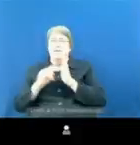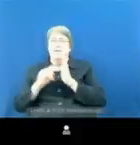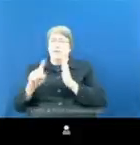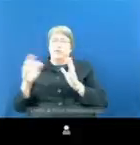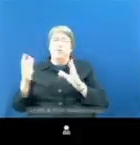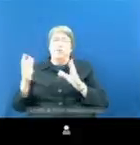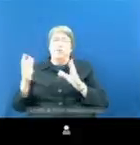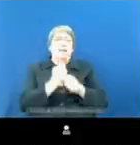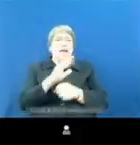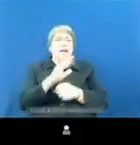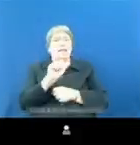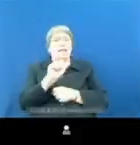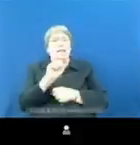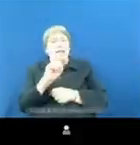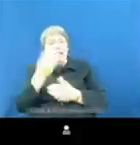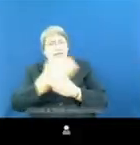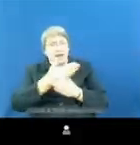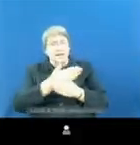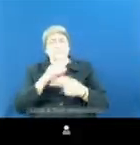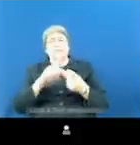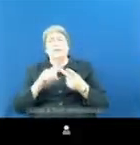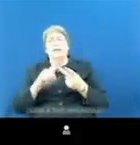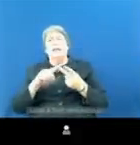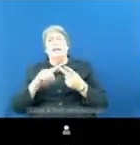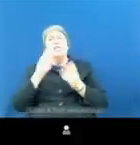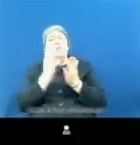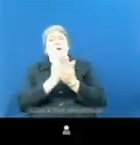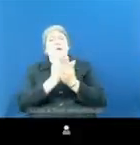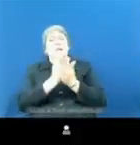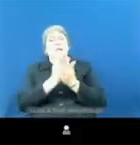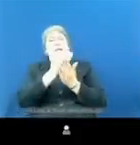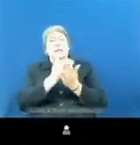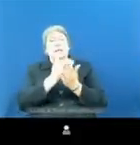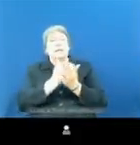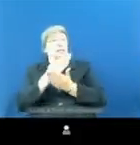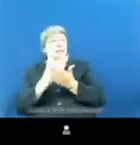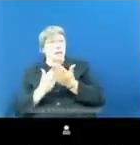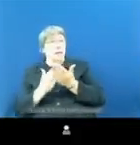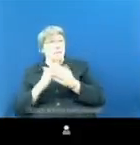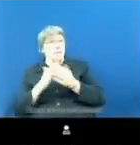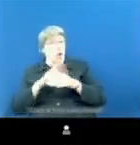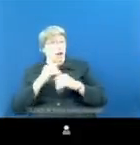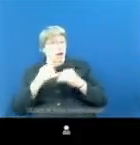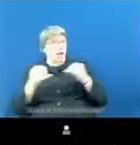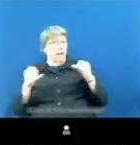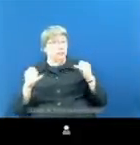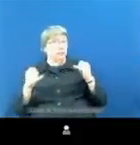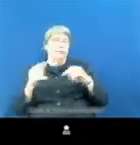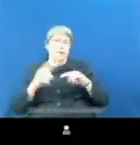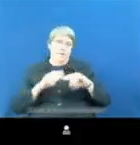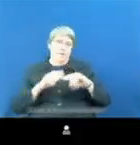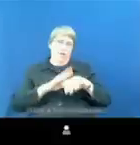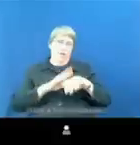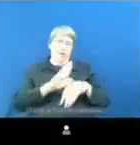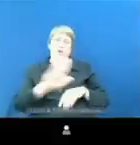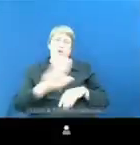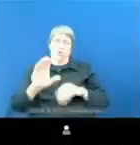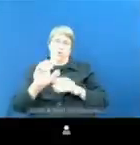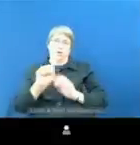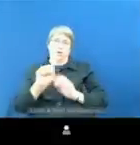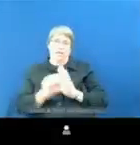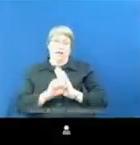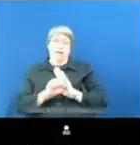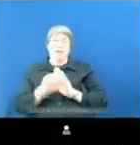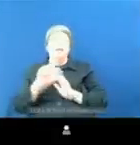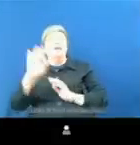It means getting the witness list. Some of it's online, depends on your state. If it's federal, it's all online.